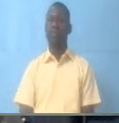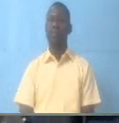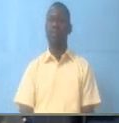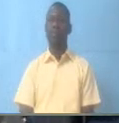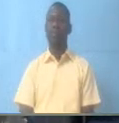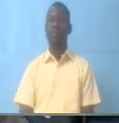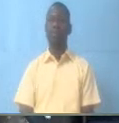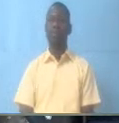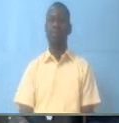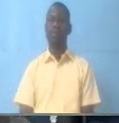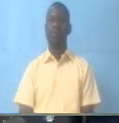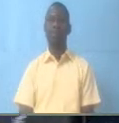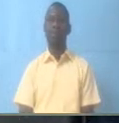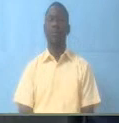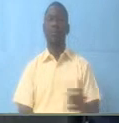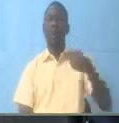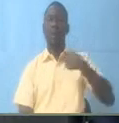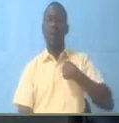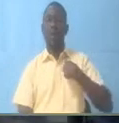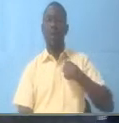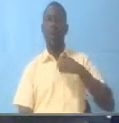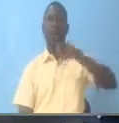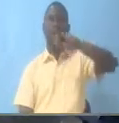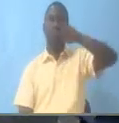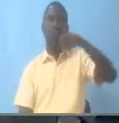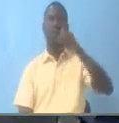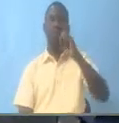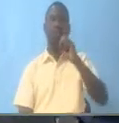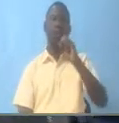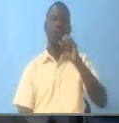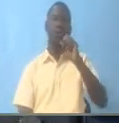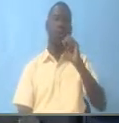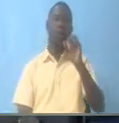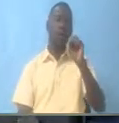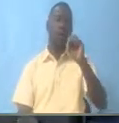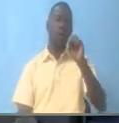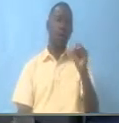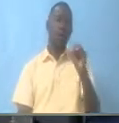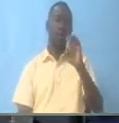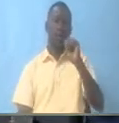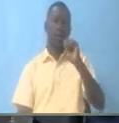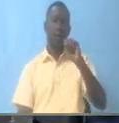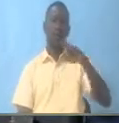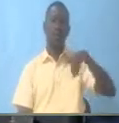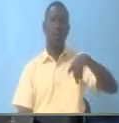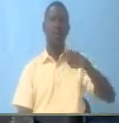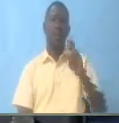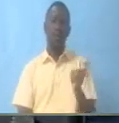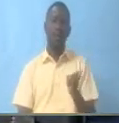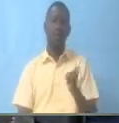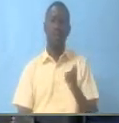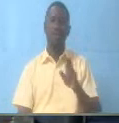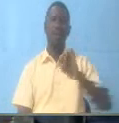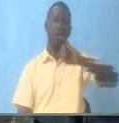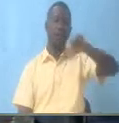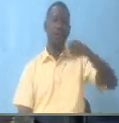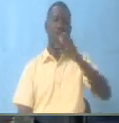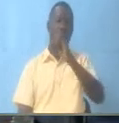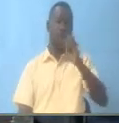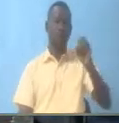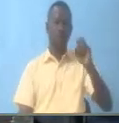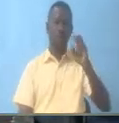I, Joseph Joof, I, Joseph Henry Joof, do affirm that do affirm that I'll speak the truth, I'll speak the